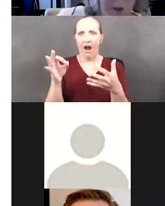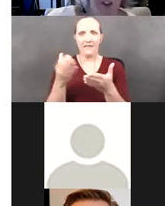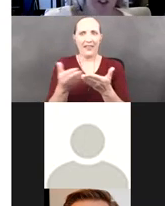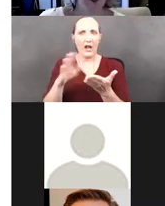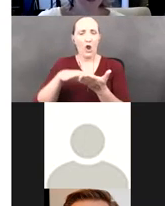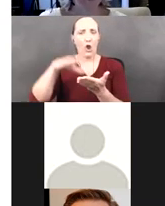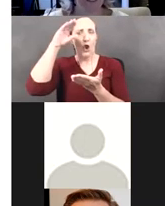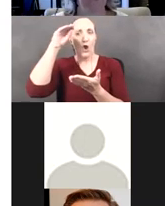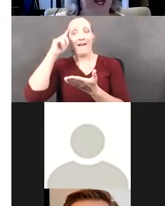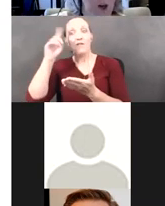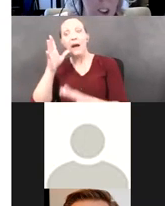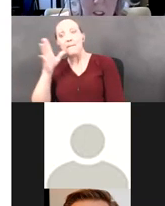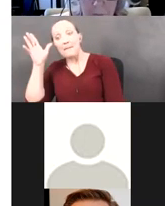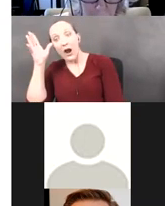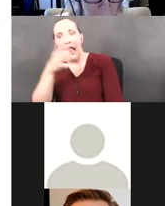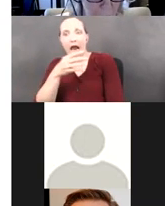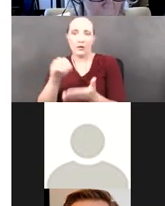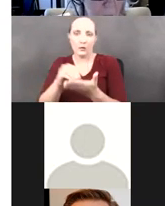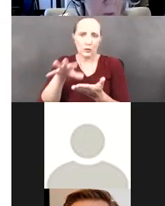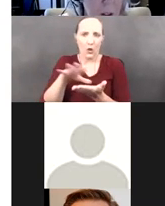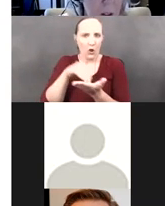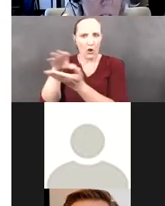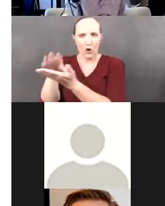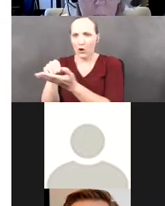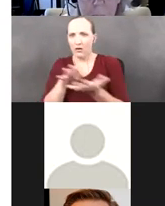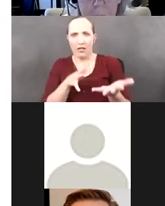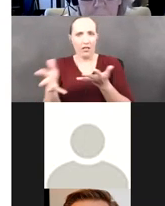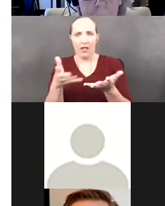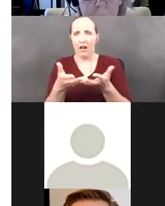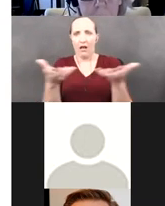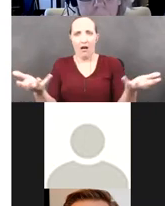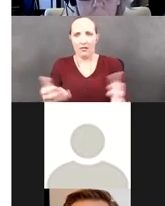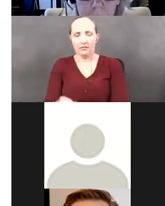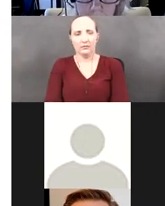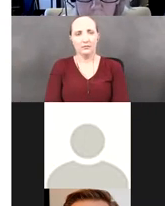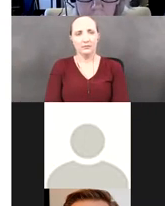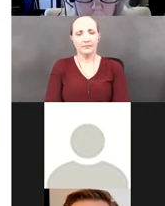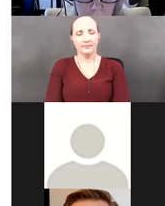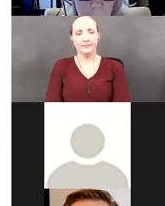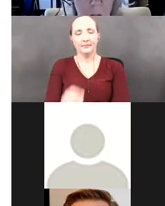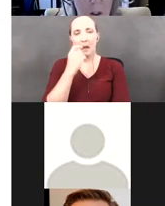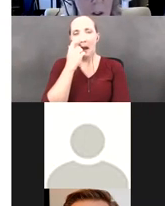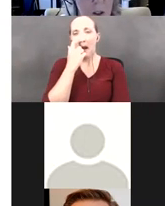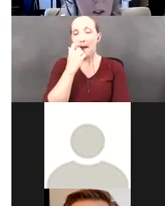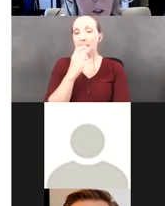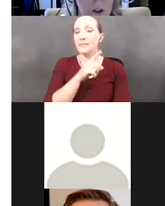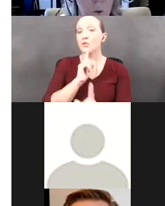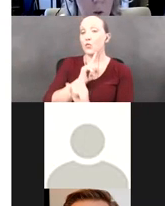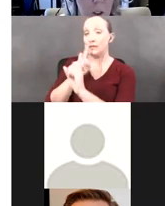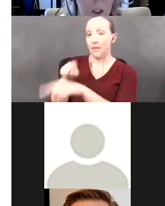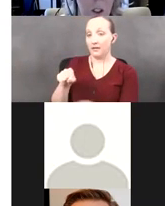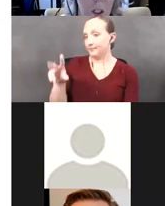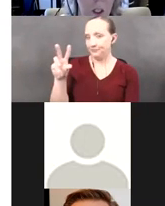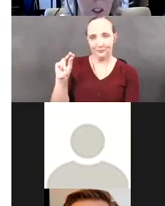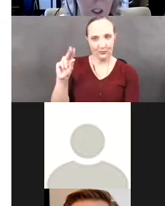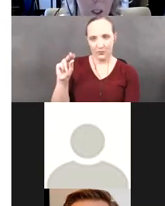for both muchas students cosas que and deberían aprender parents. para los padres y los alumnos. So no, they do not need to work in